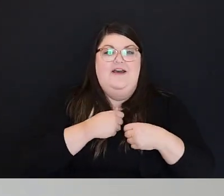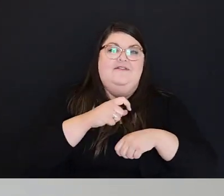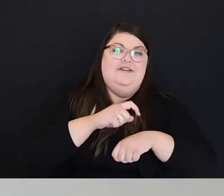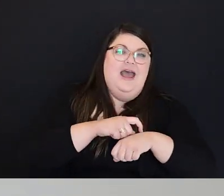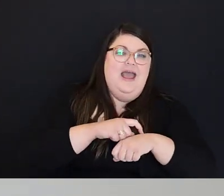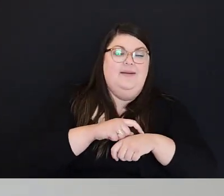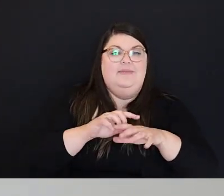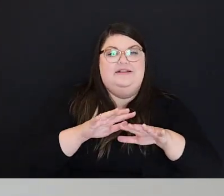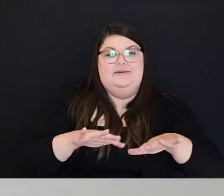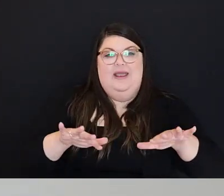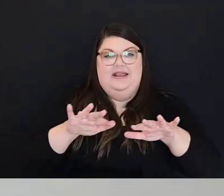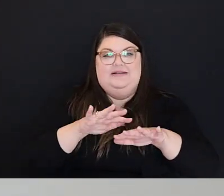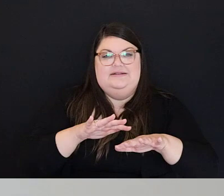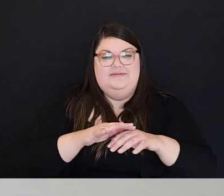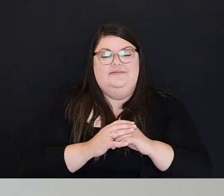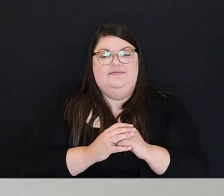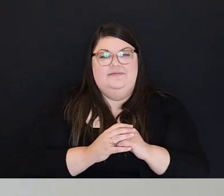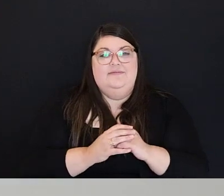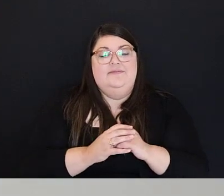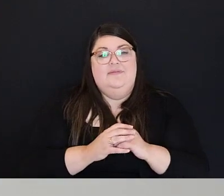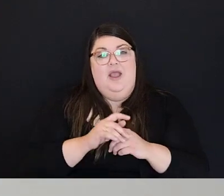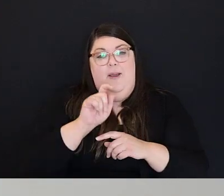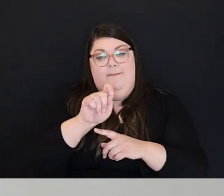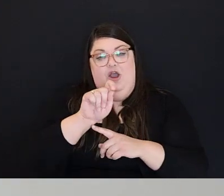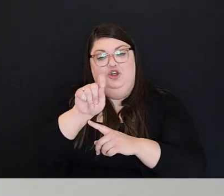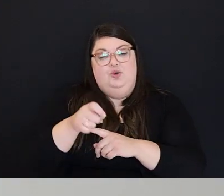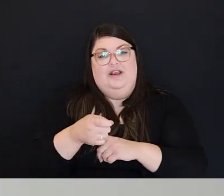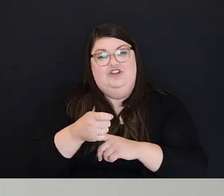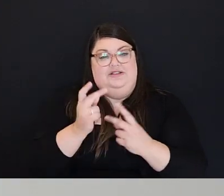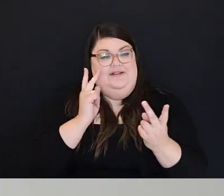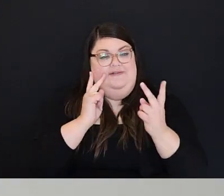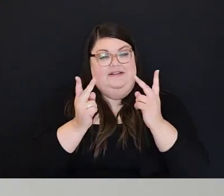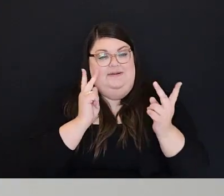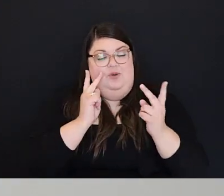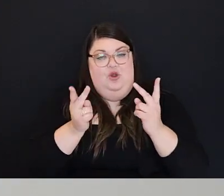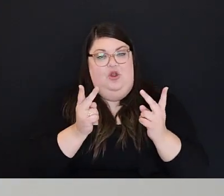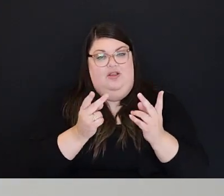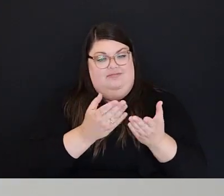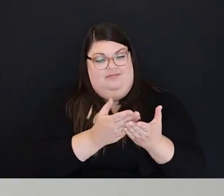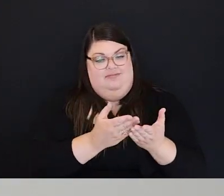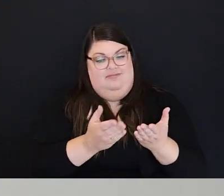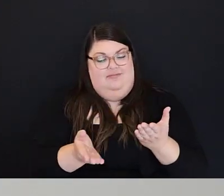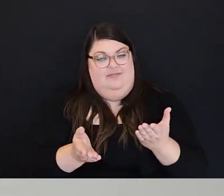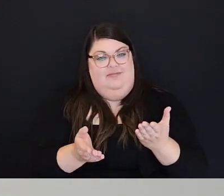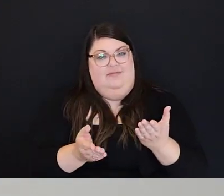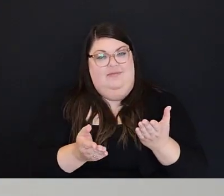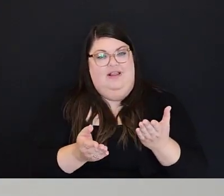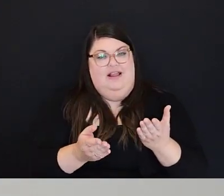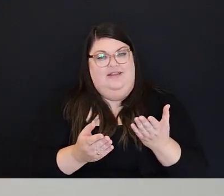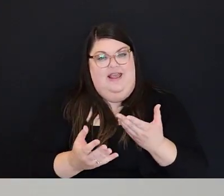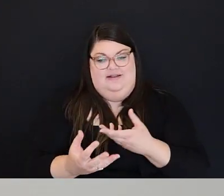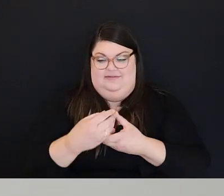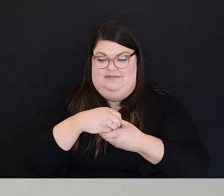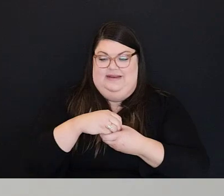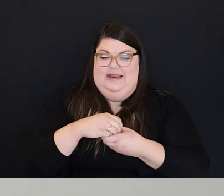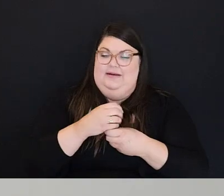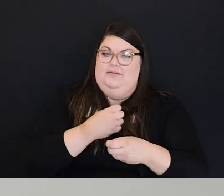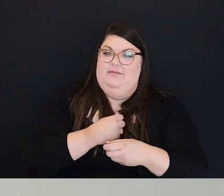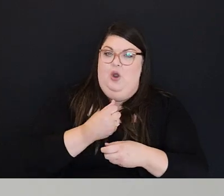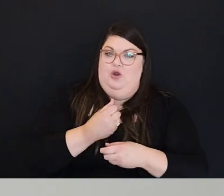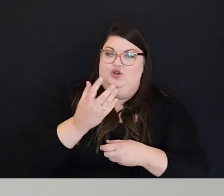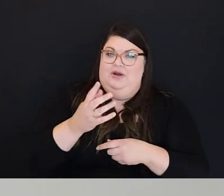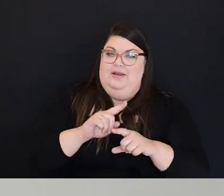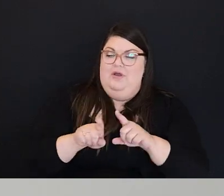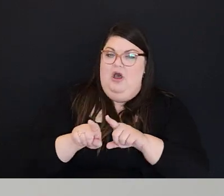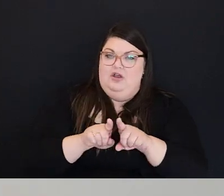space. And punctuation as a visible motif has found its way in the poetry, but also in some